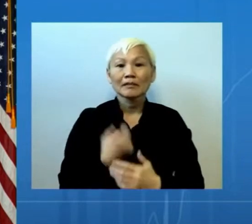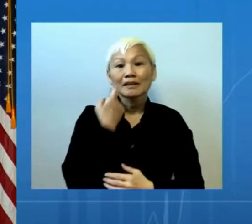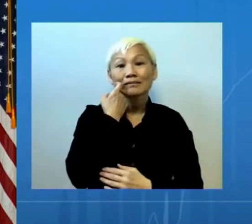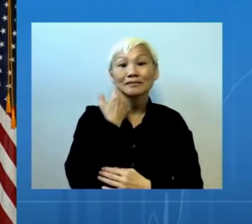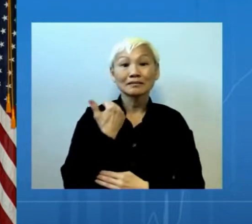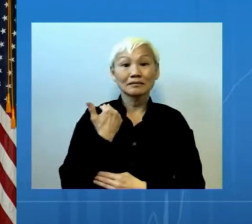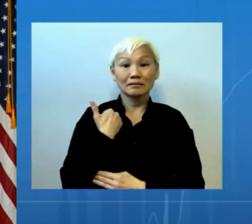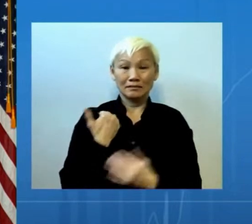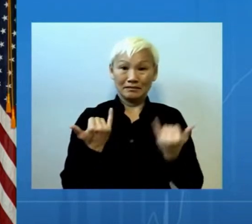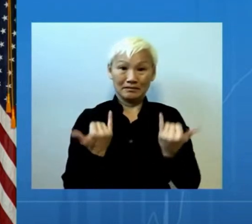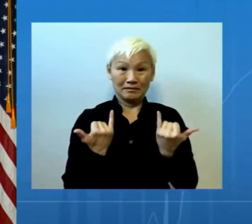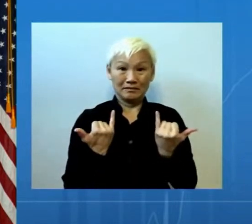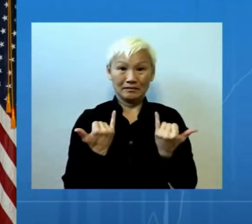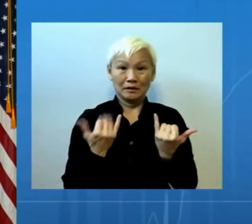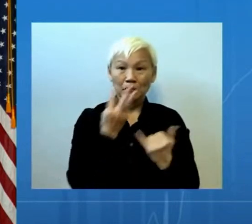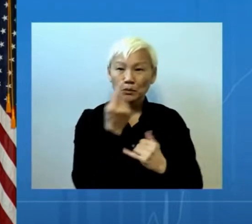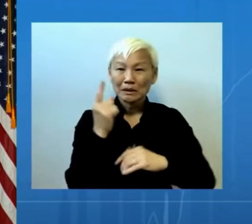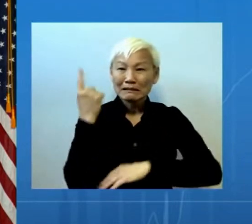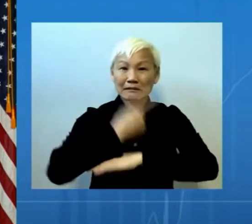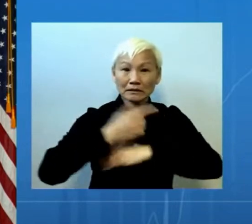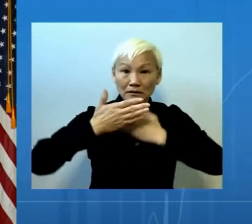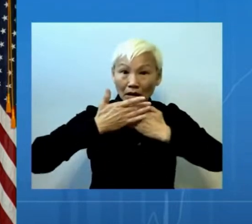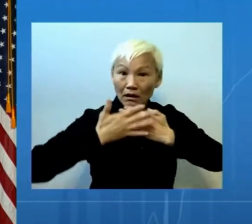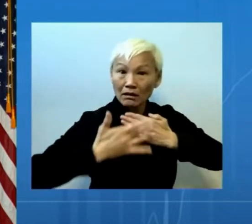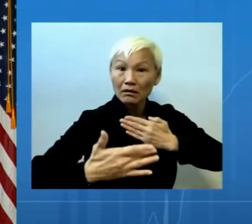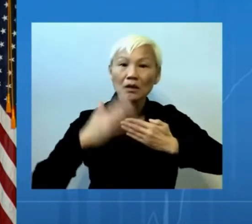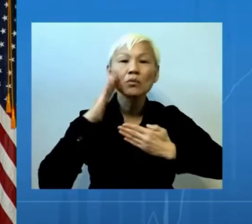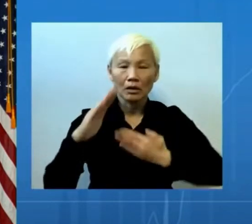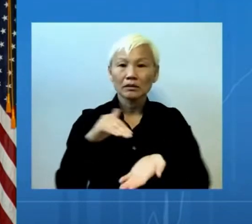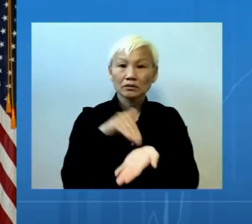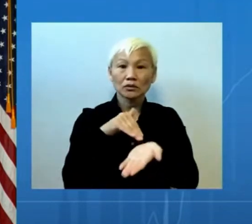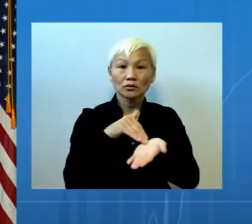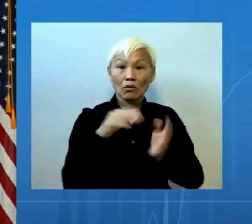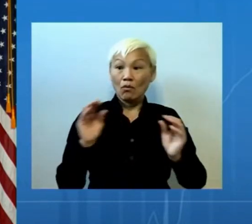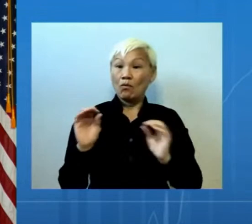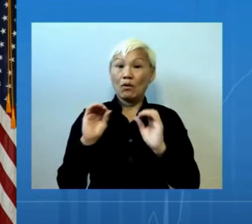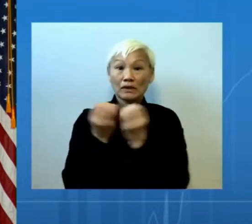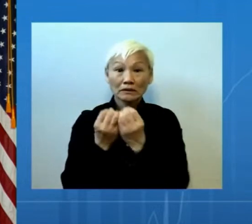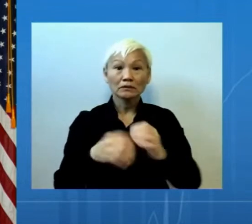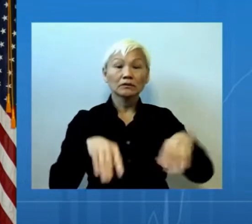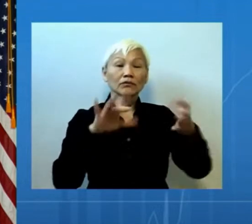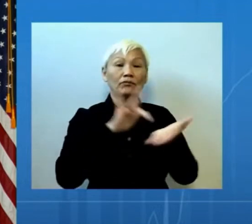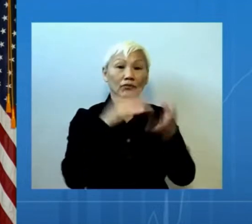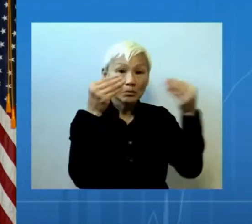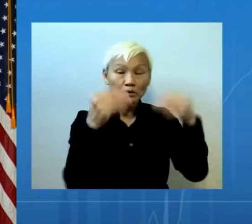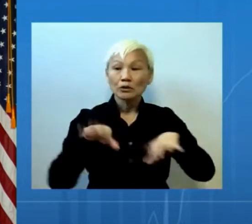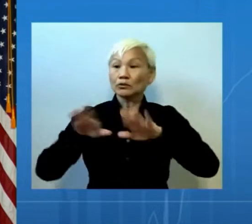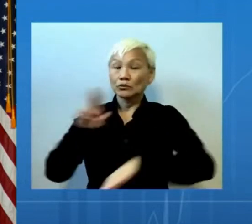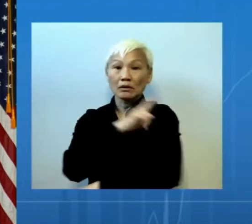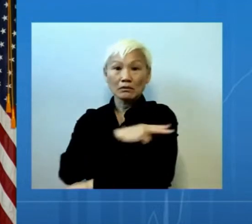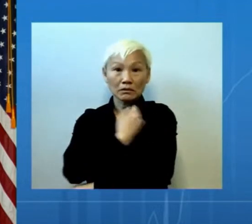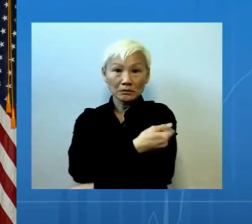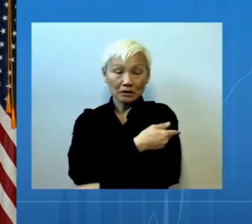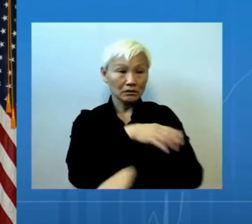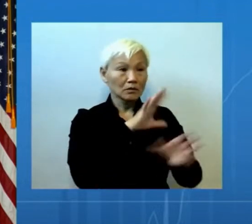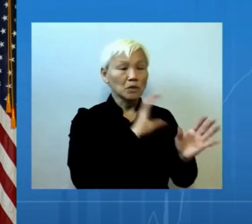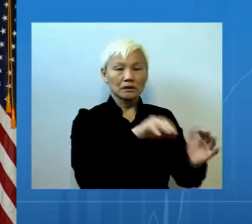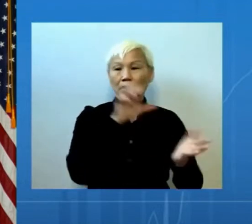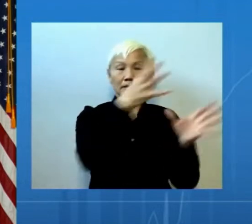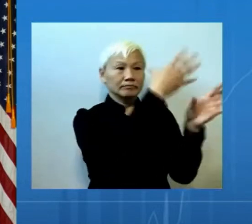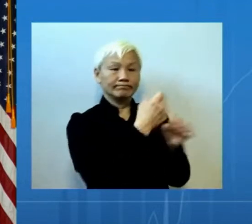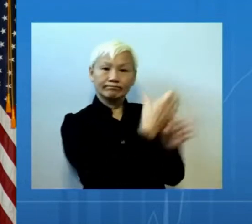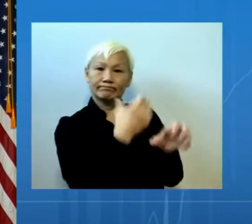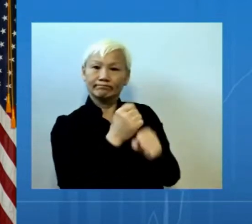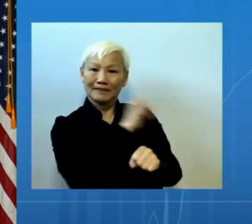local pediatricians and family doctors' offices, pharmacies, children's hospitals, community health centers, rural health clinics, and